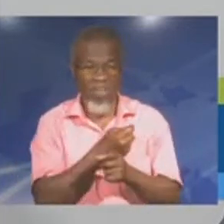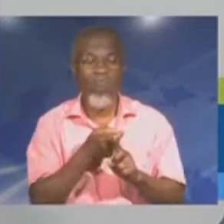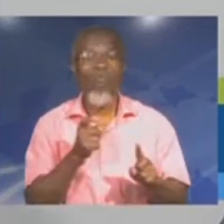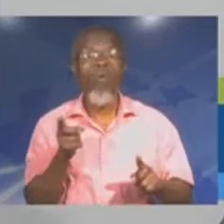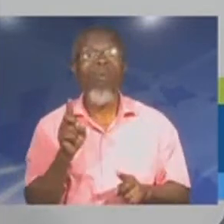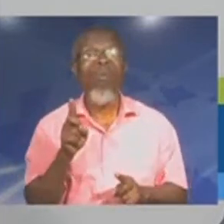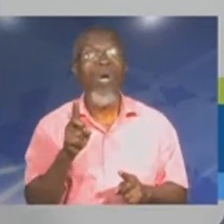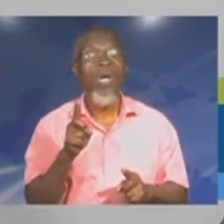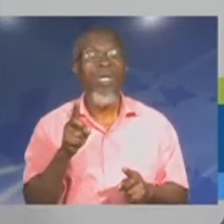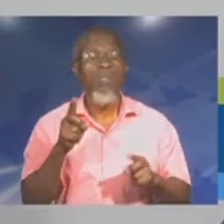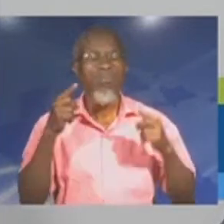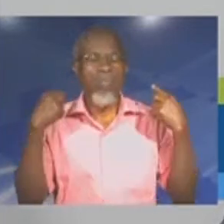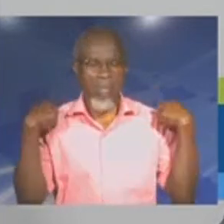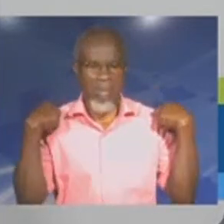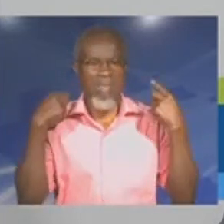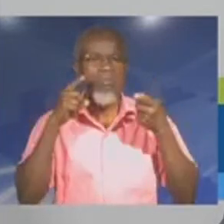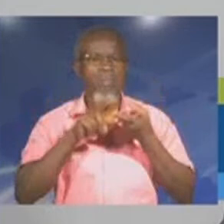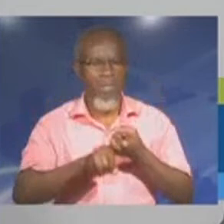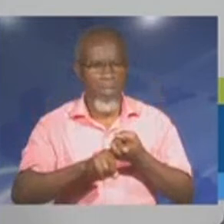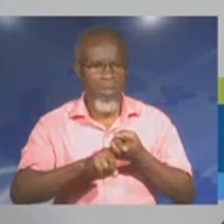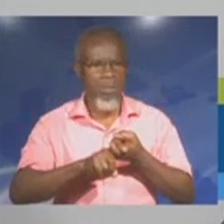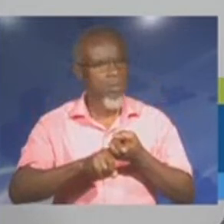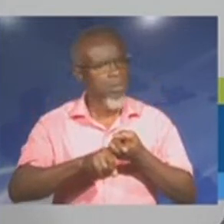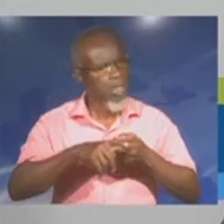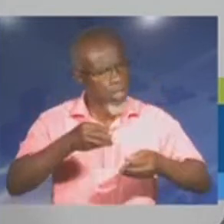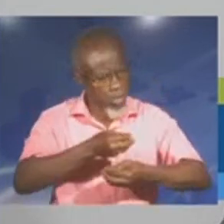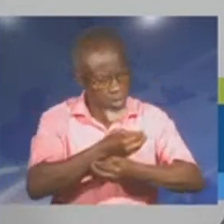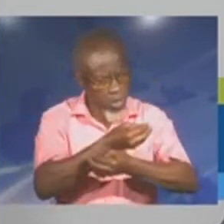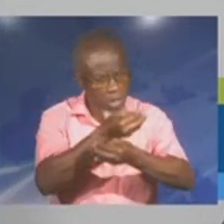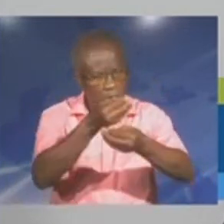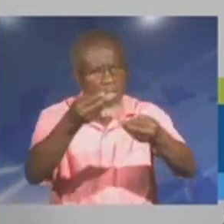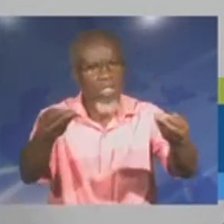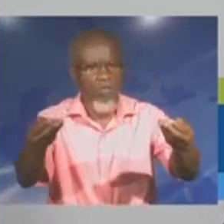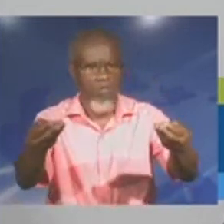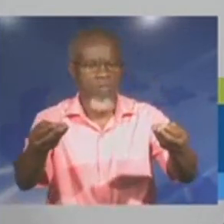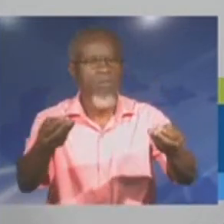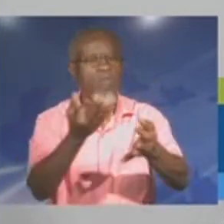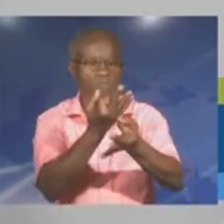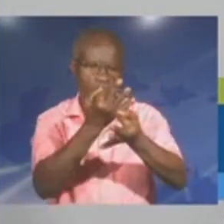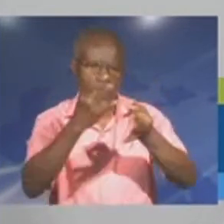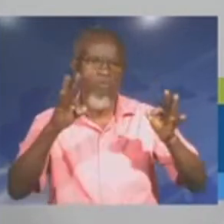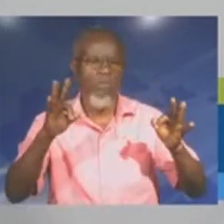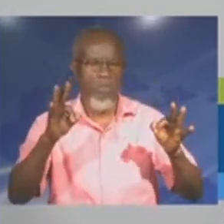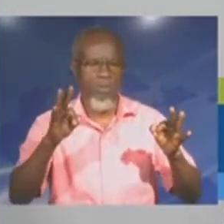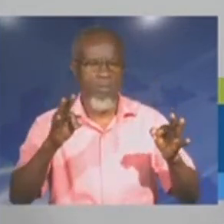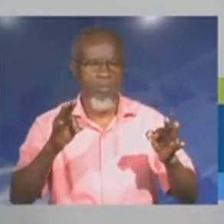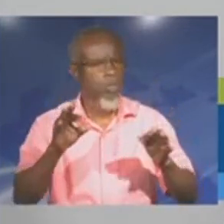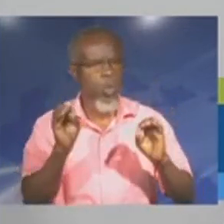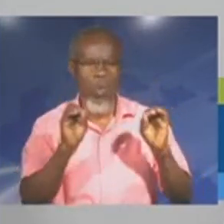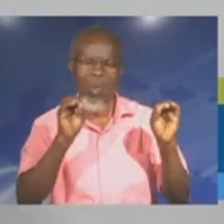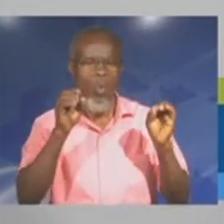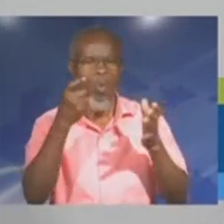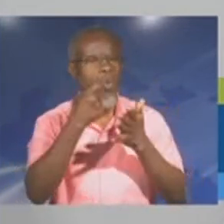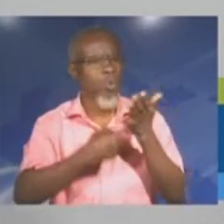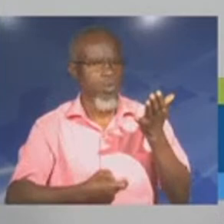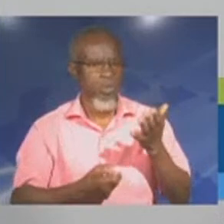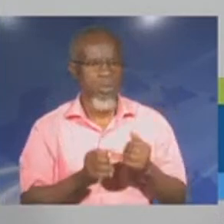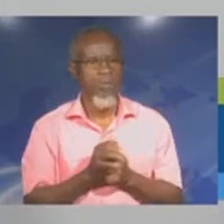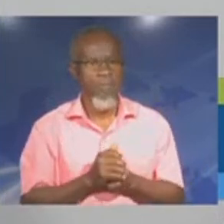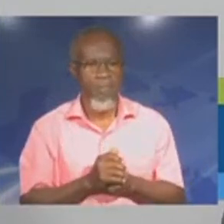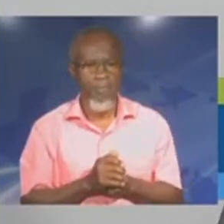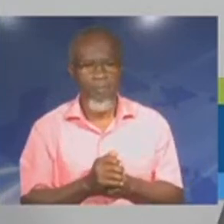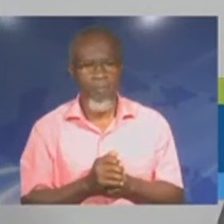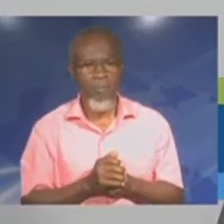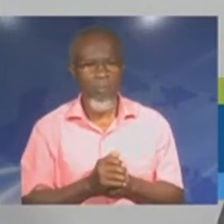us, so there is no direct cost. Of course, with all vaccines that we administer, whether it's COVID or